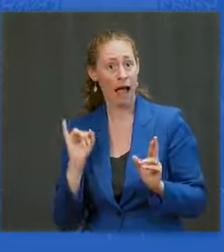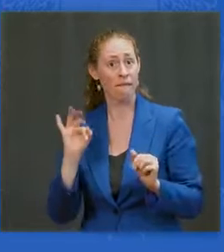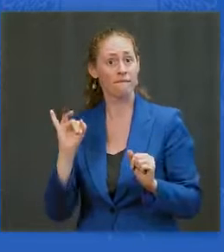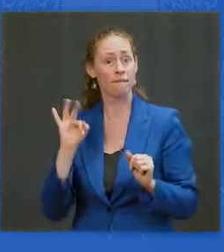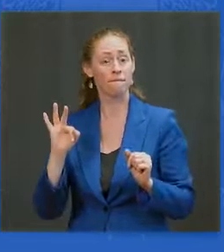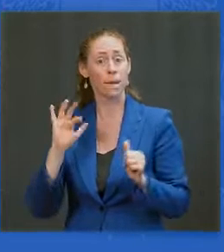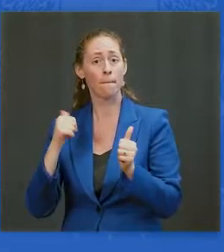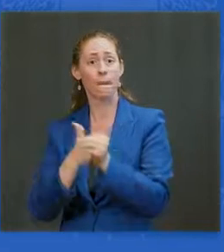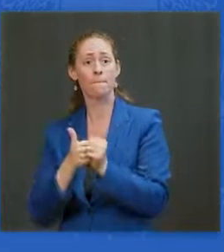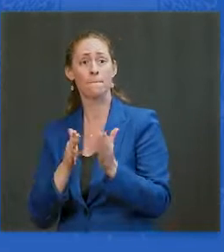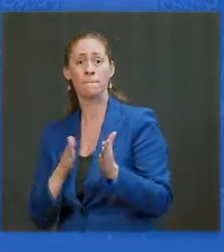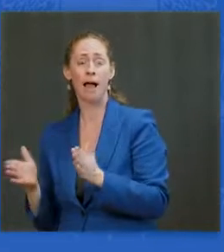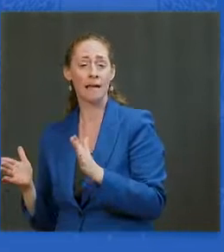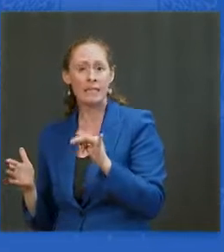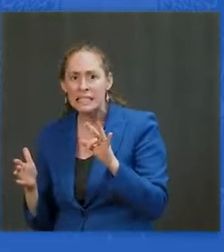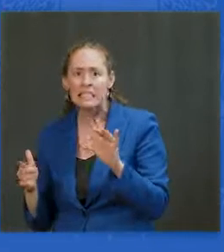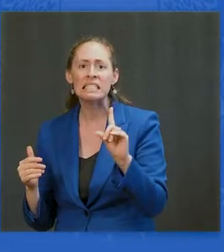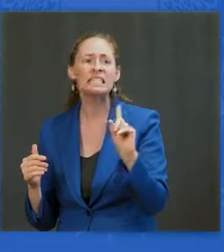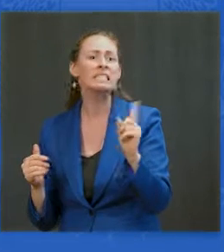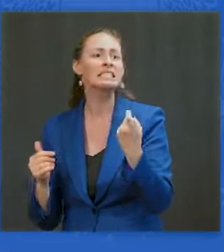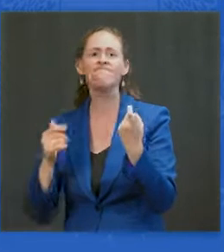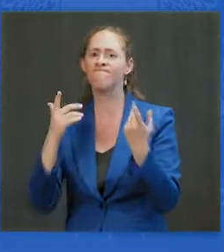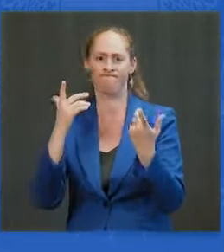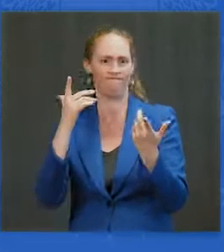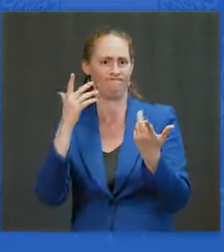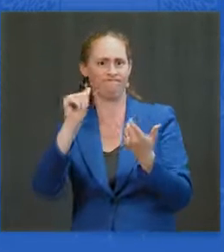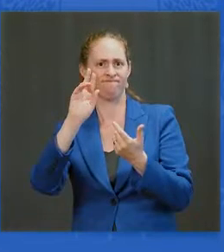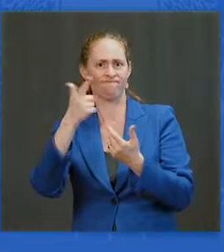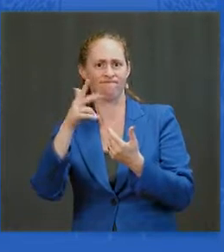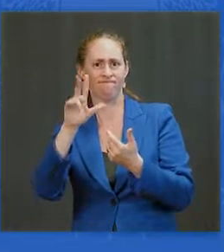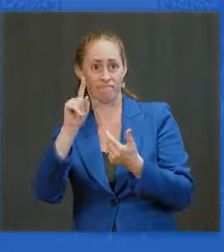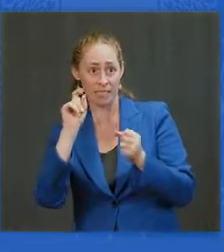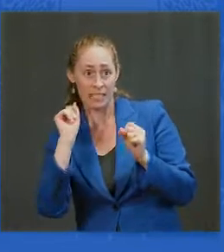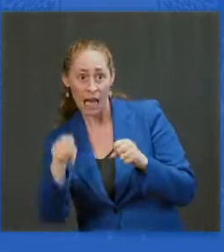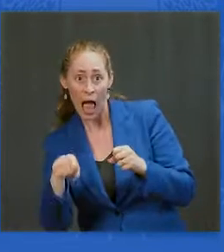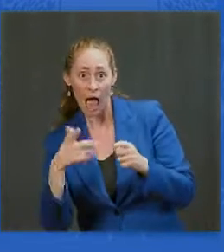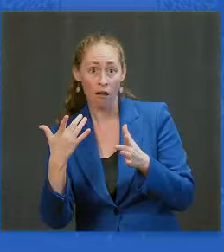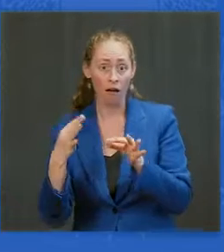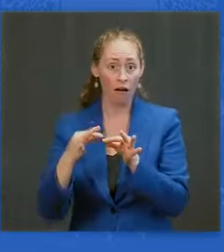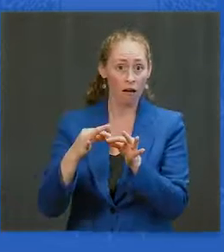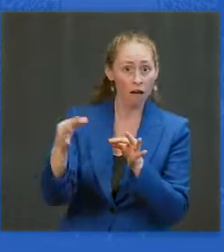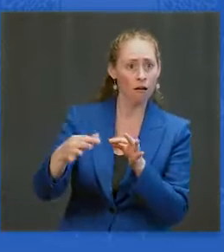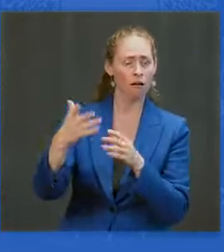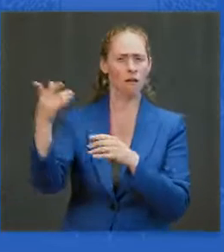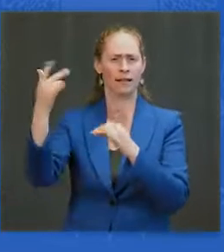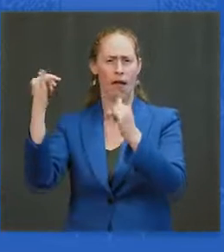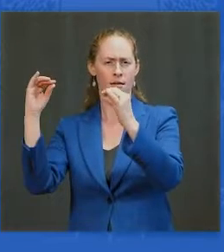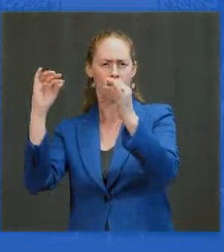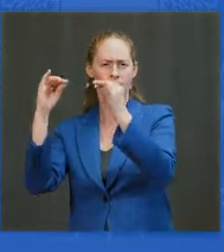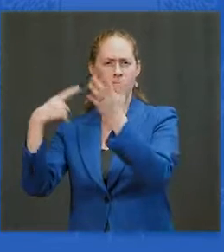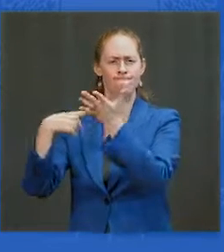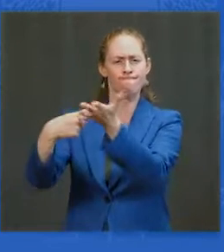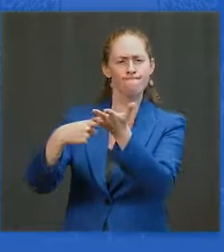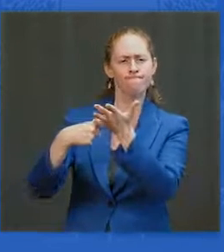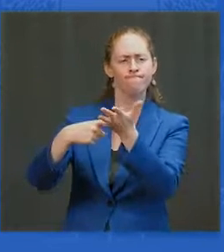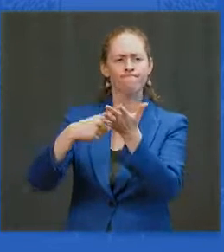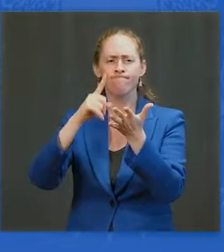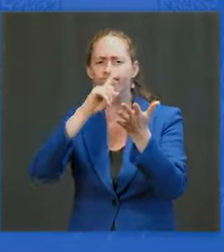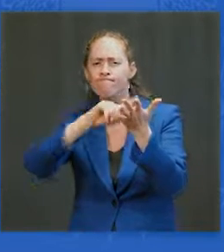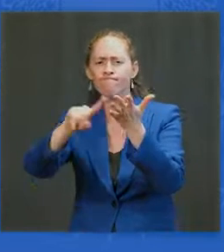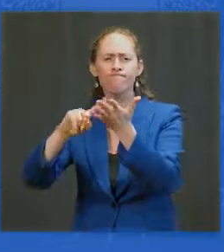ensure that we complete our mission, this mission. I'm also mindful of the increasing risks that